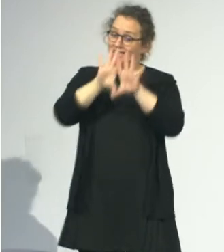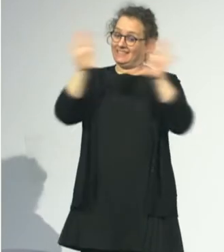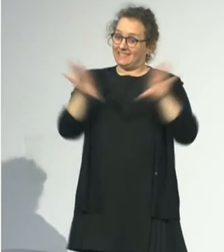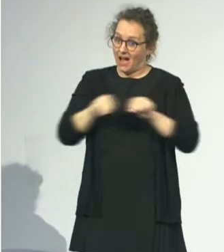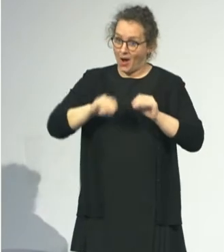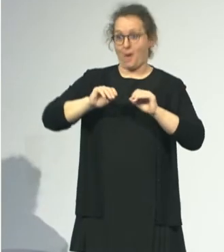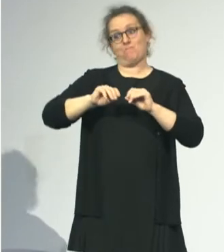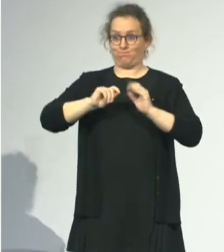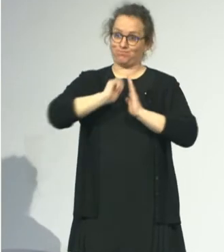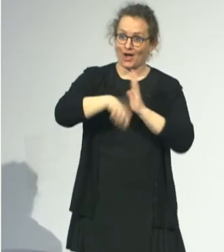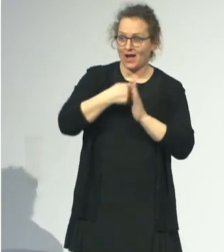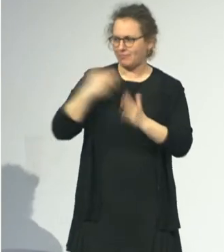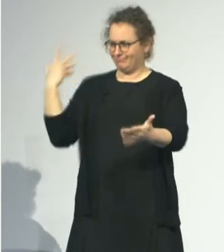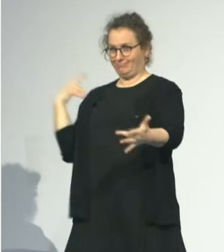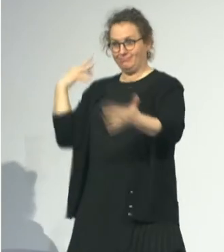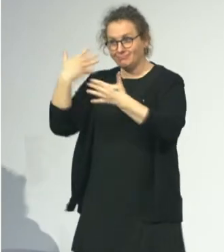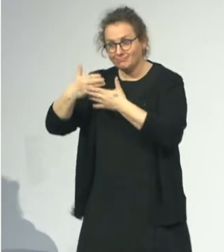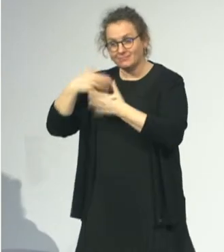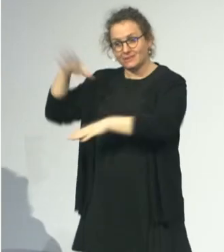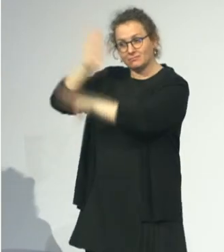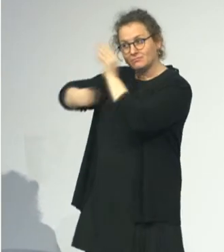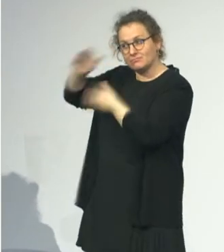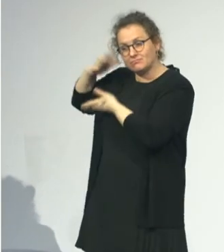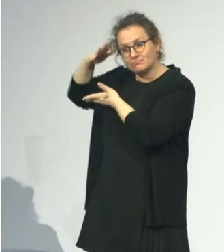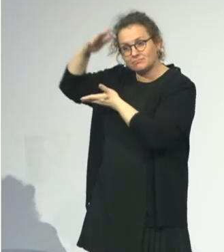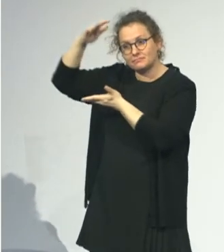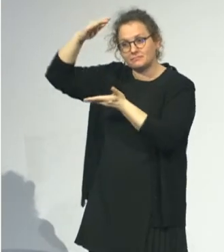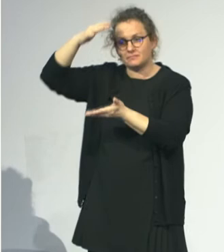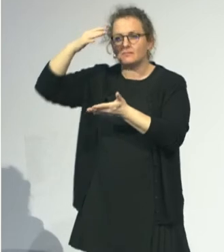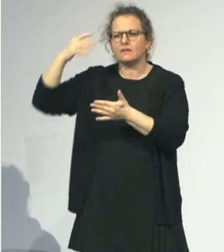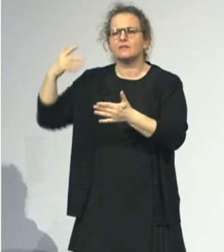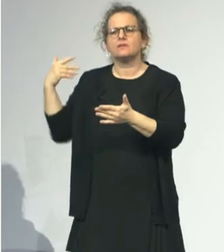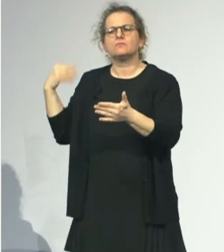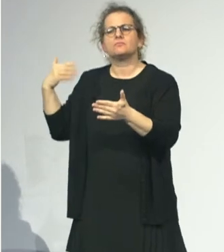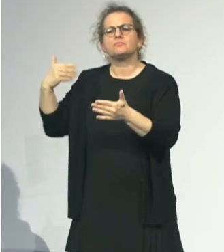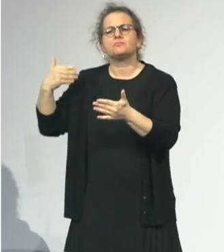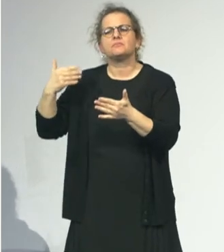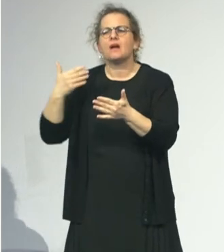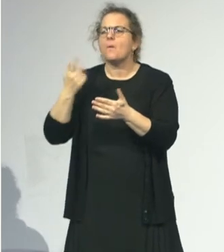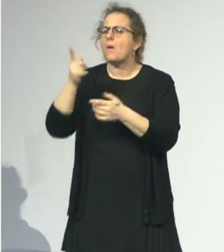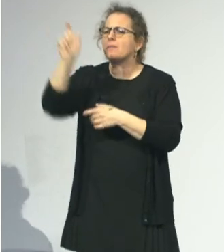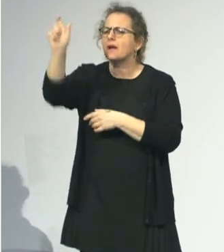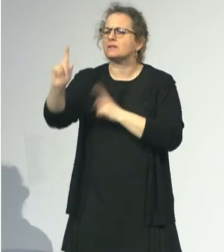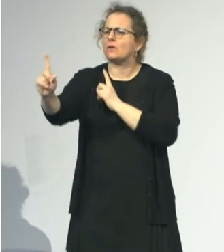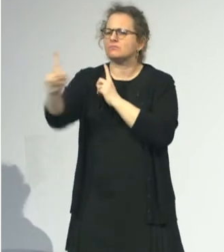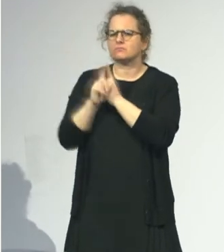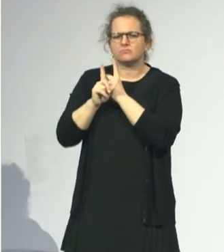I think, that I participated in, what gives you the innovation, the power to really...